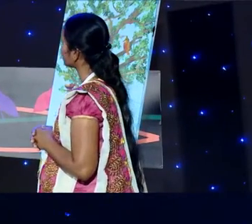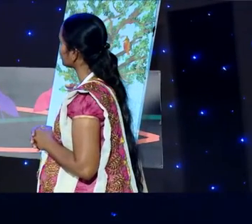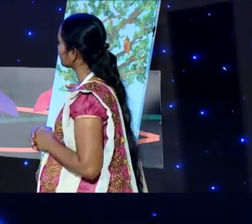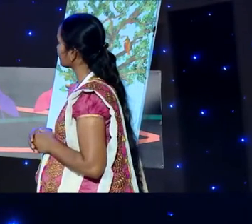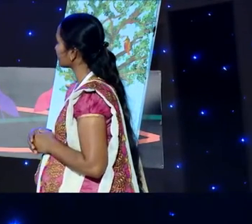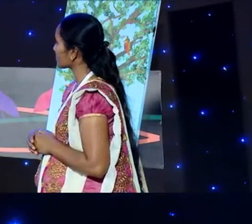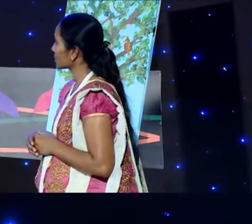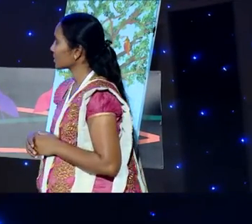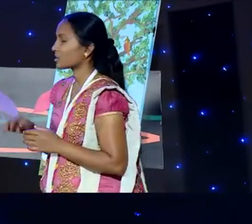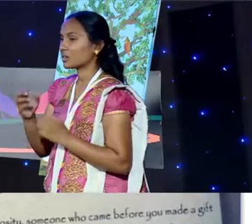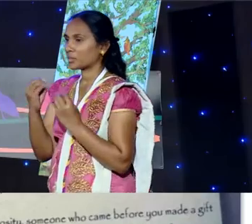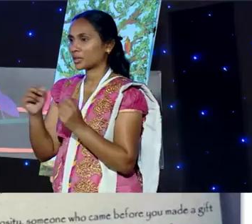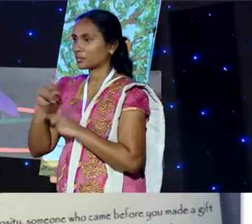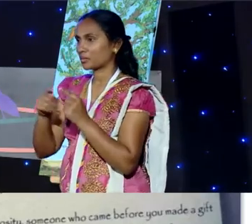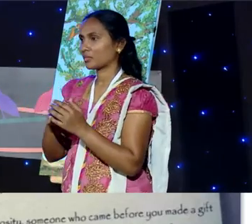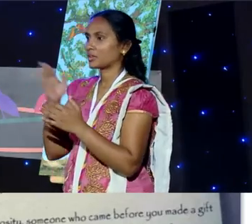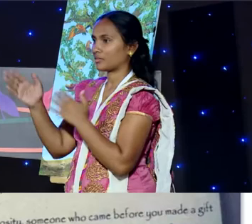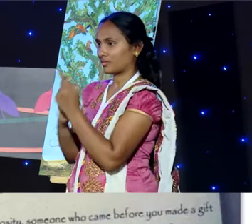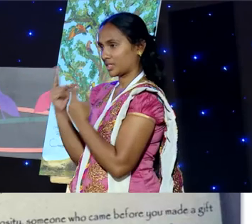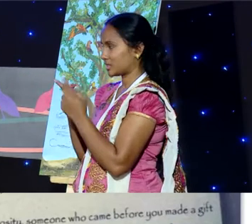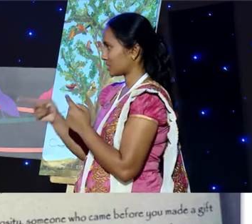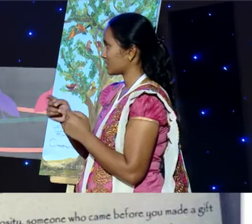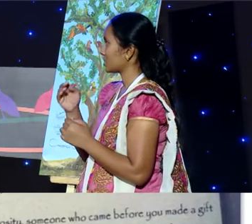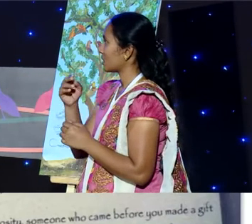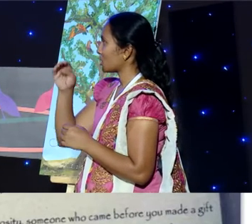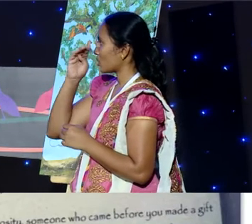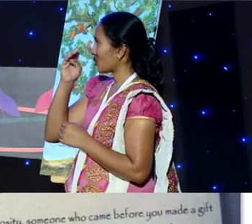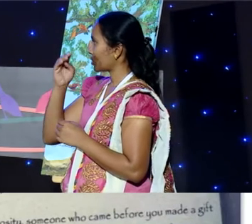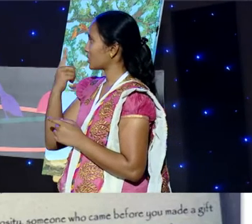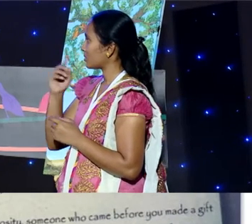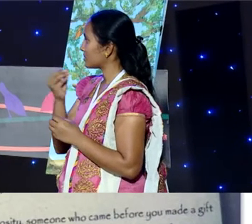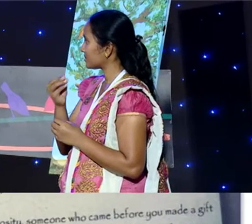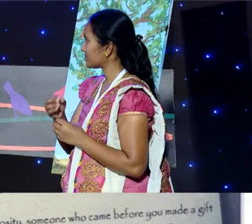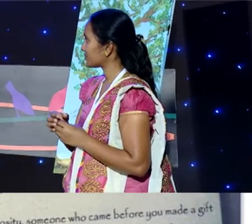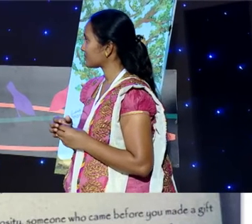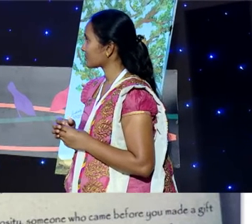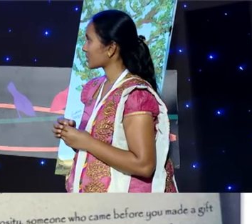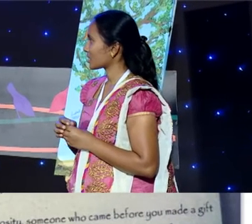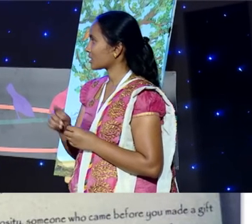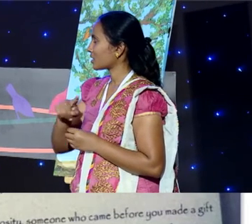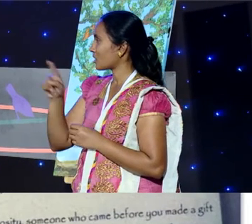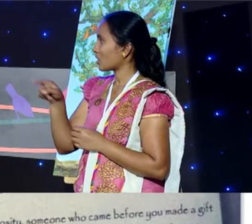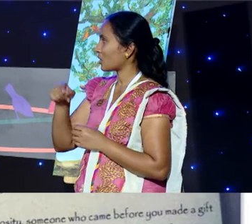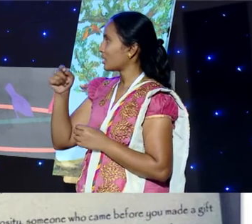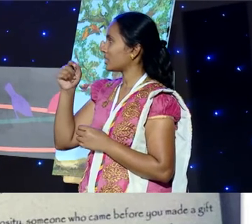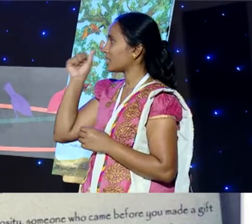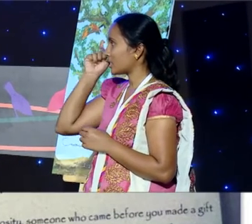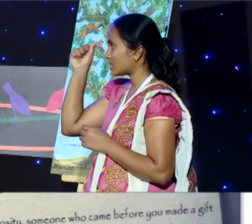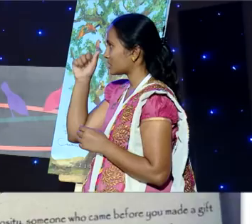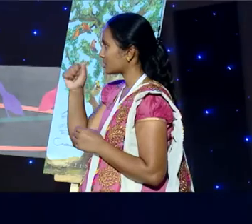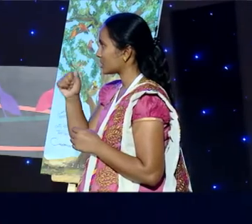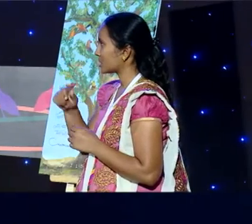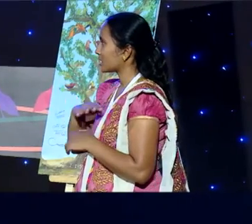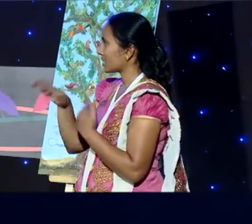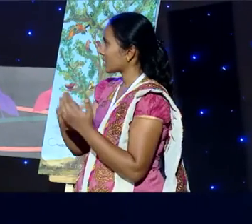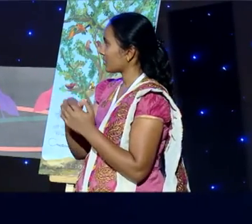take over this restaurant, and really remarkable things happen when your check reads zero. Imagine going to a place where there's 20 people outside,